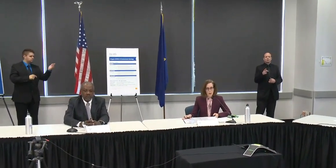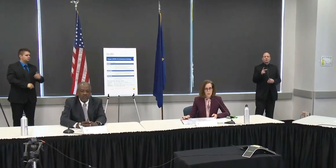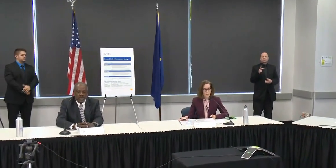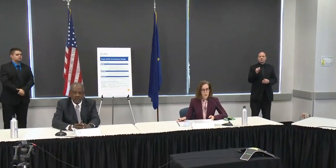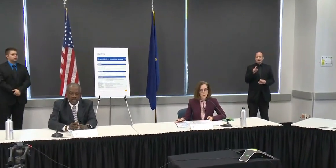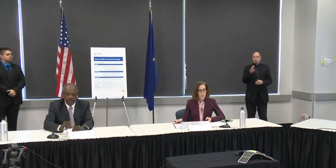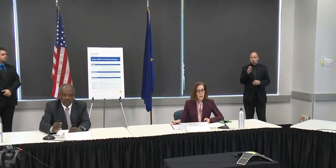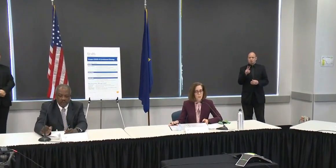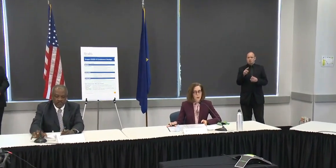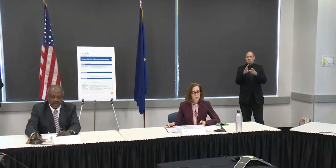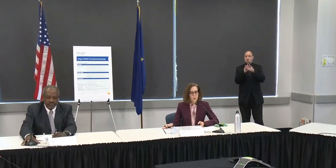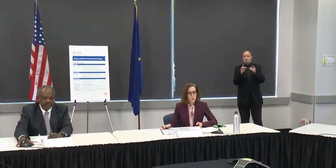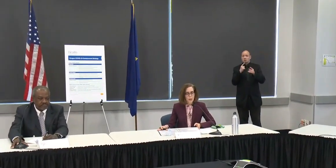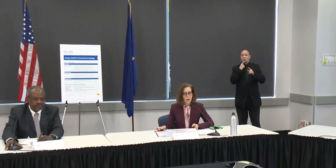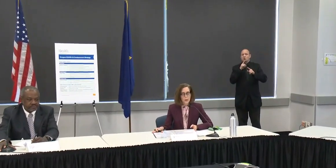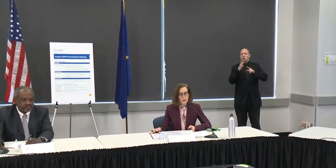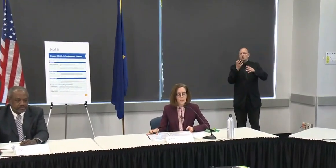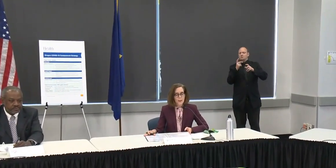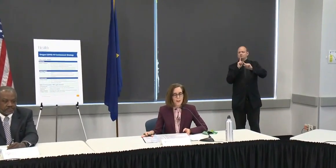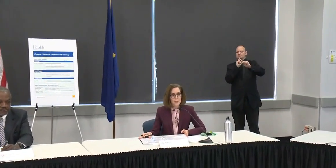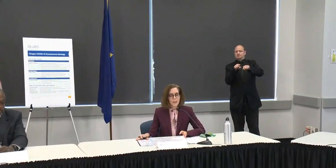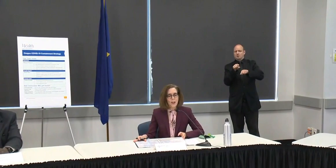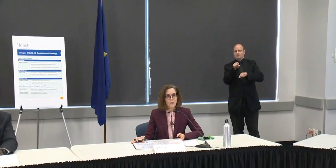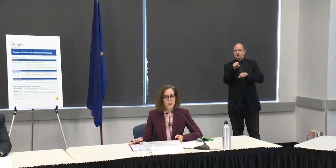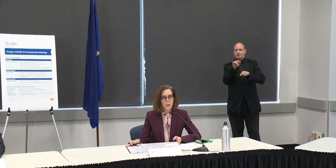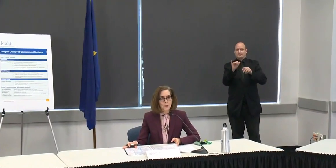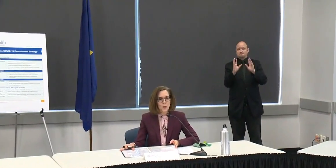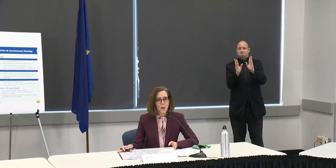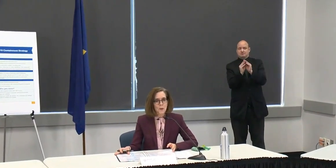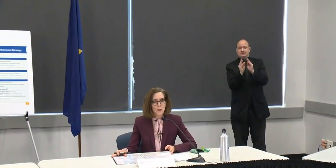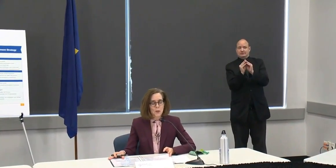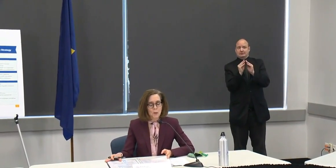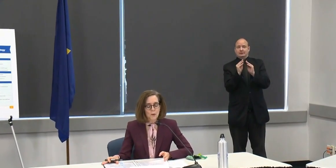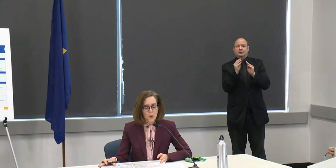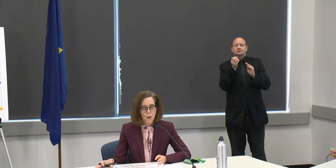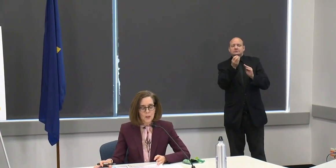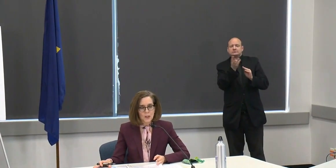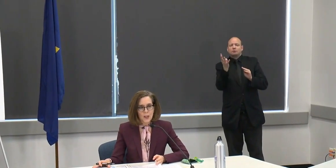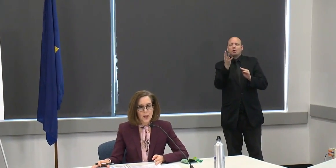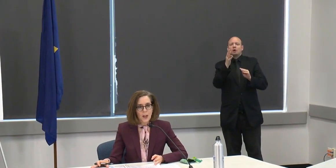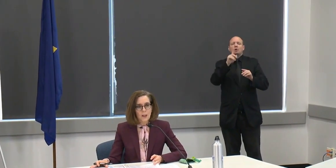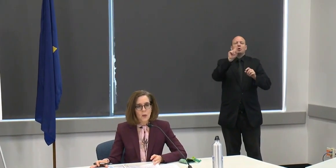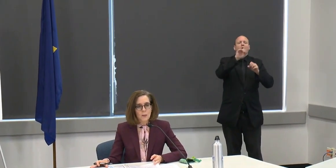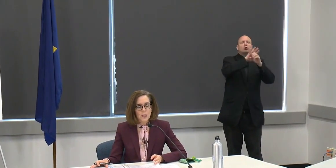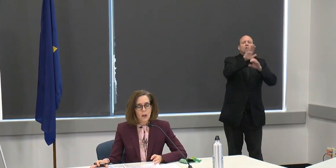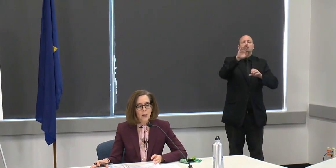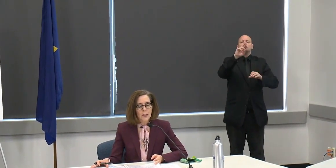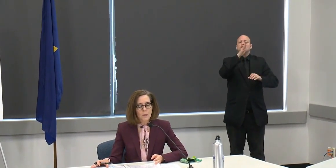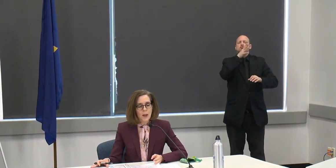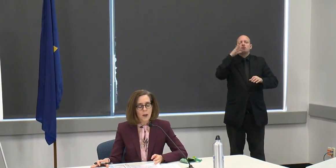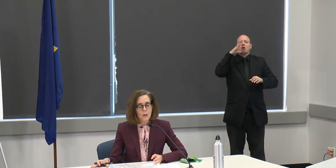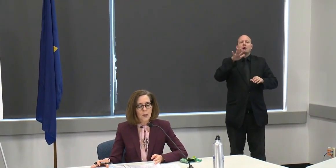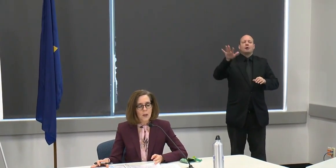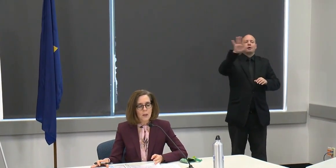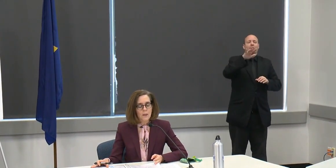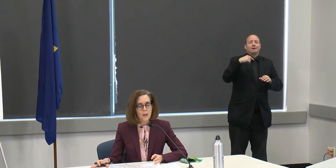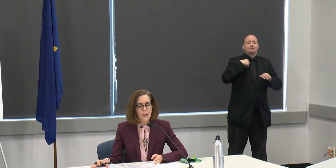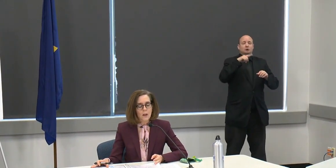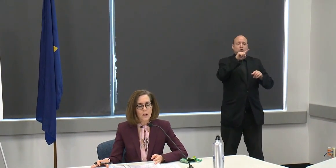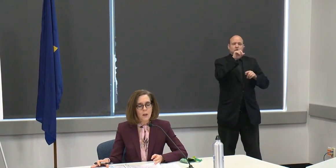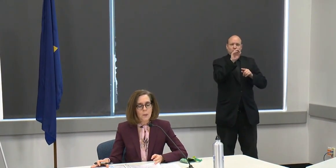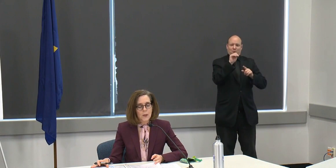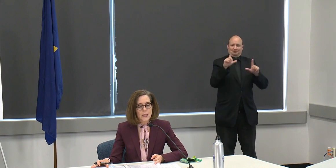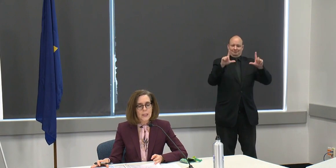i'm meeting with a number of rural counties uh this afternoon over zoom of course and going to be talking about uh